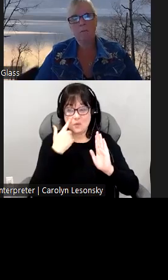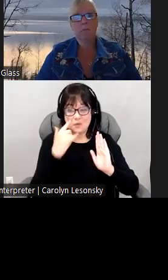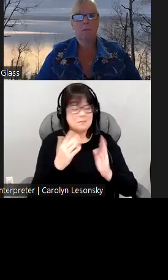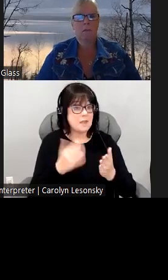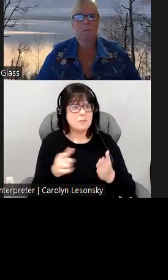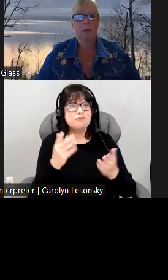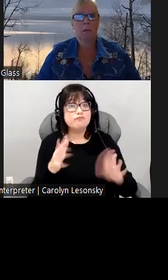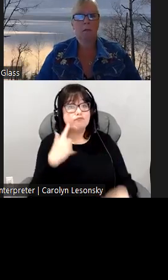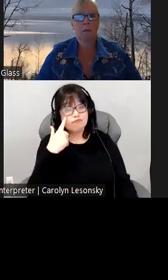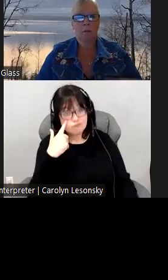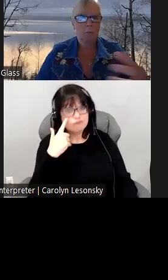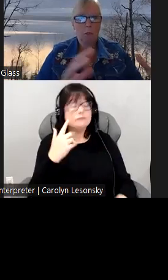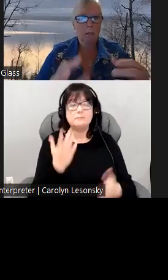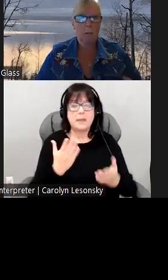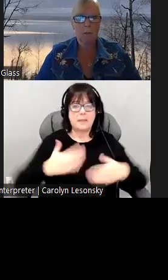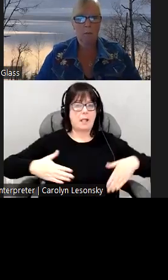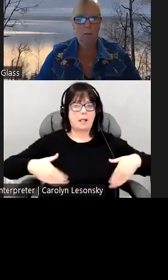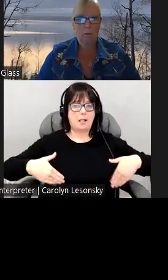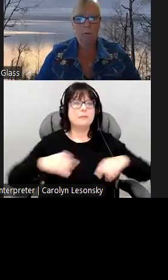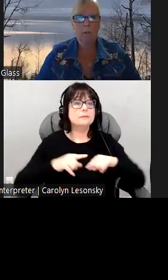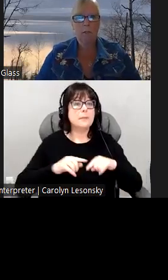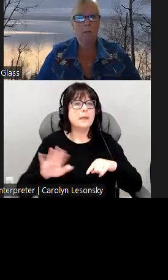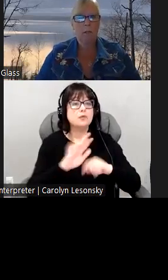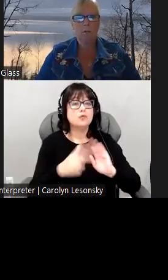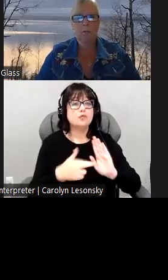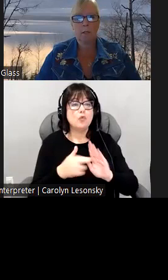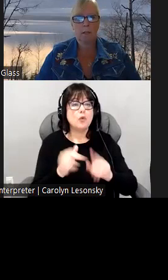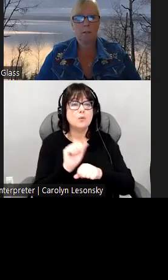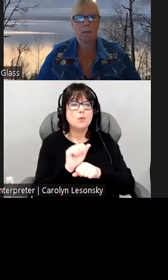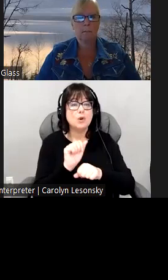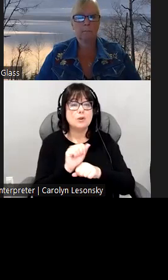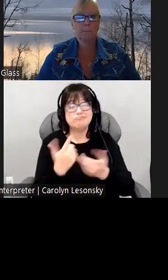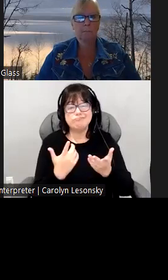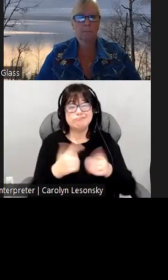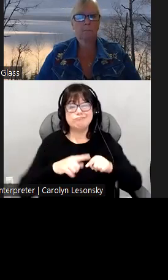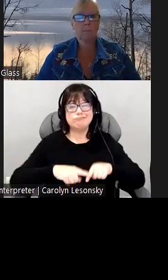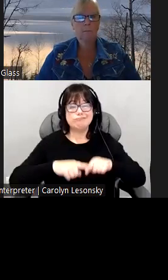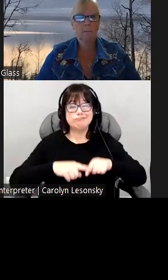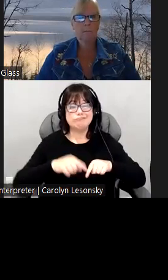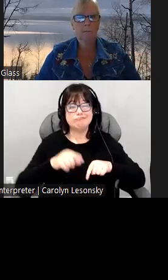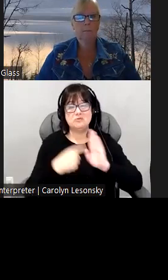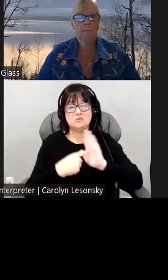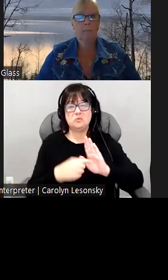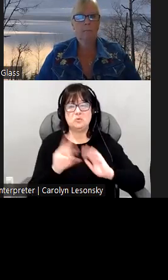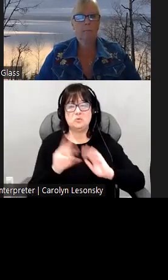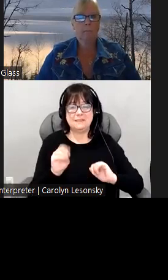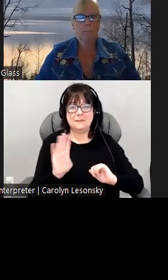not have, depending on your role and what you do at your own agency.